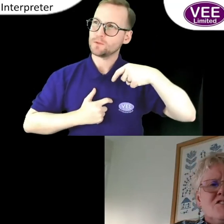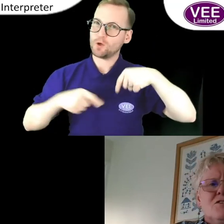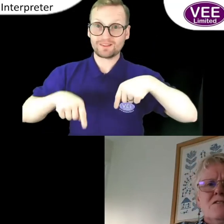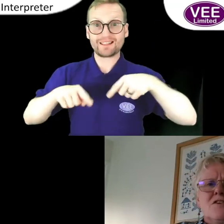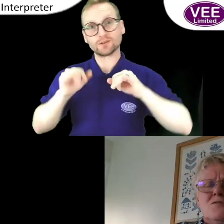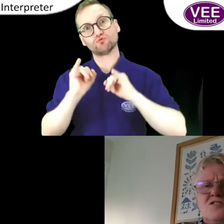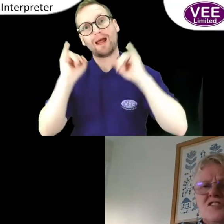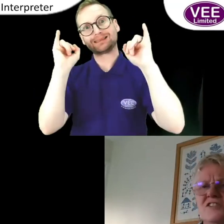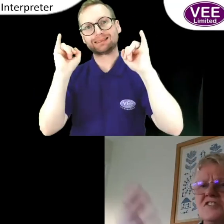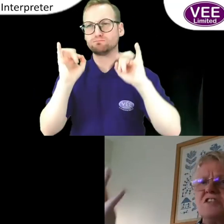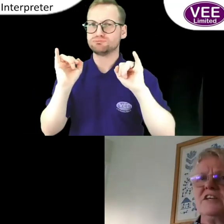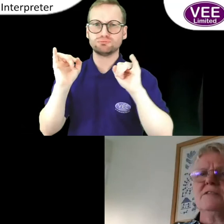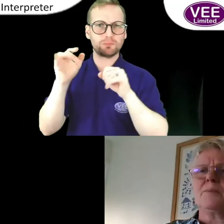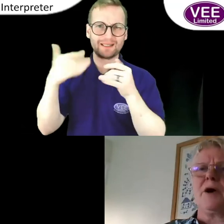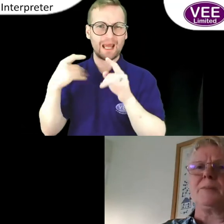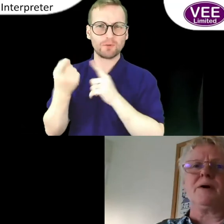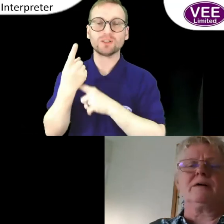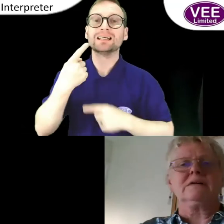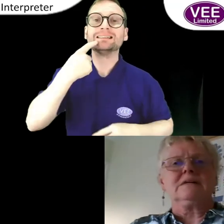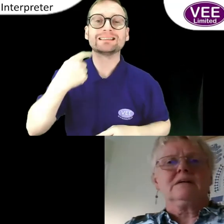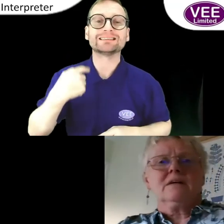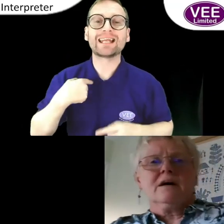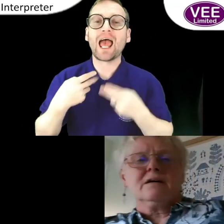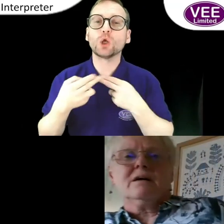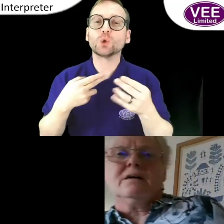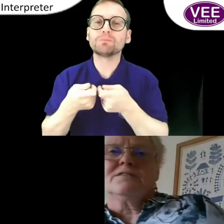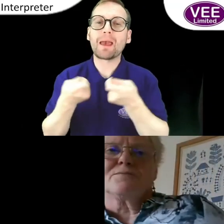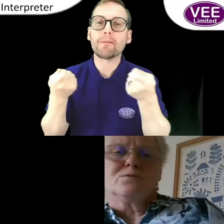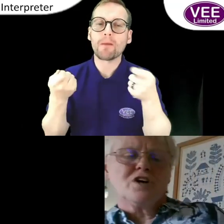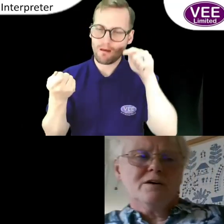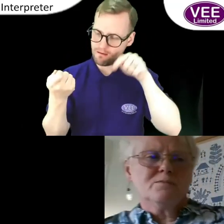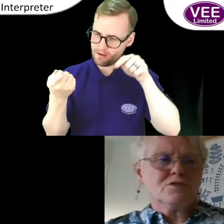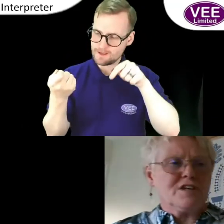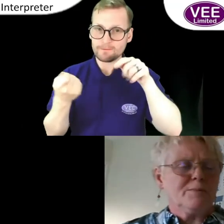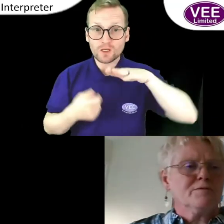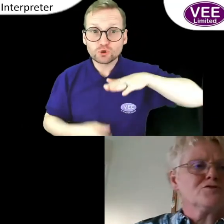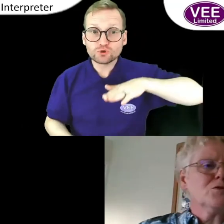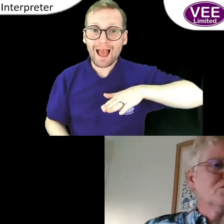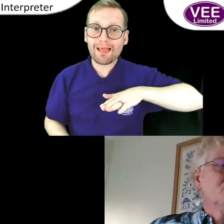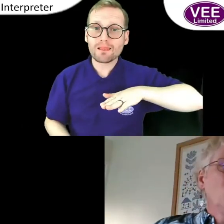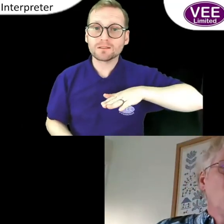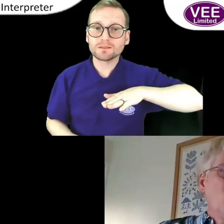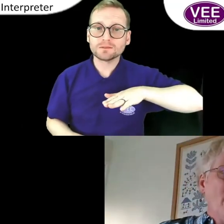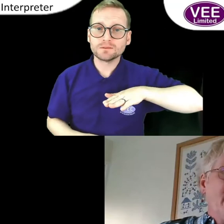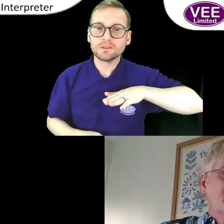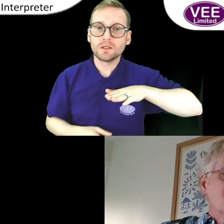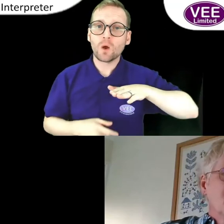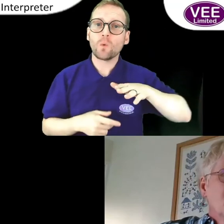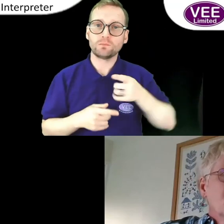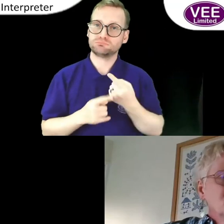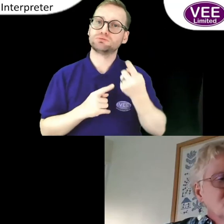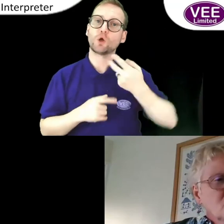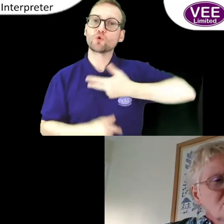It still goes on. Just yesterday in the paper, a small child washed up on the shore of Norway as